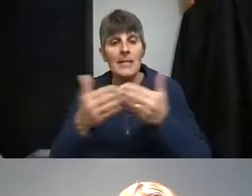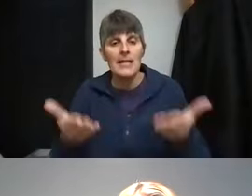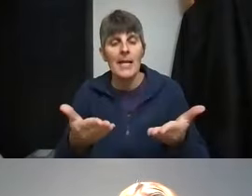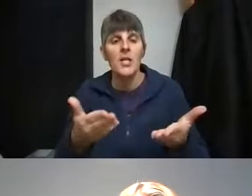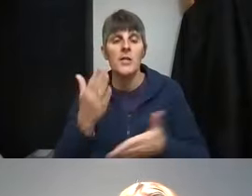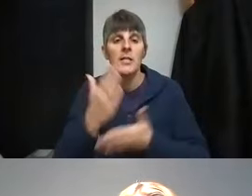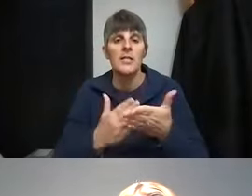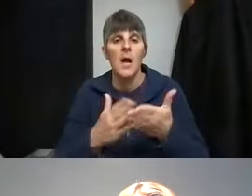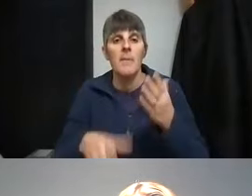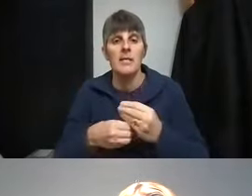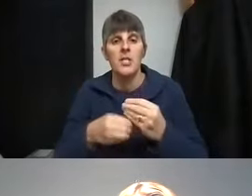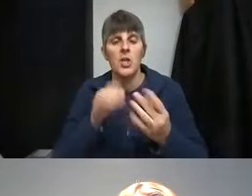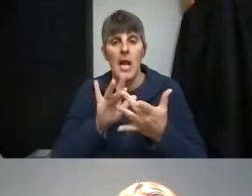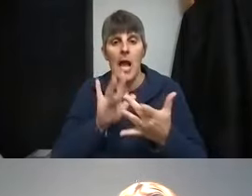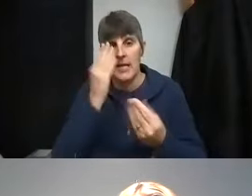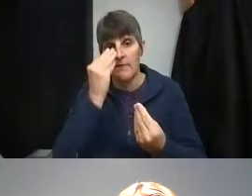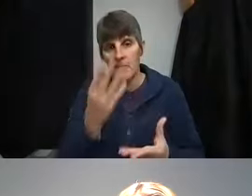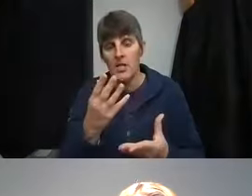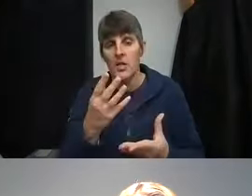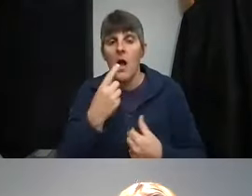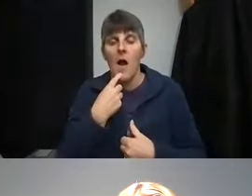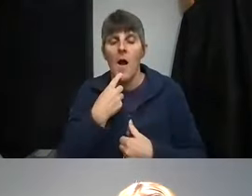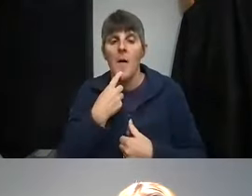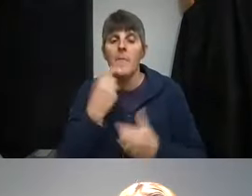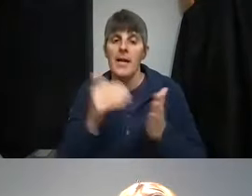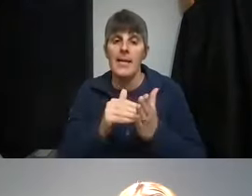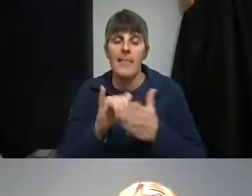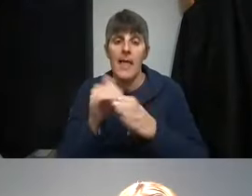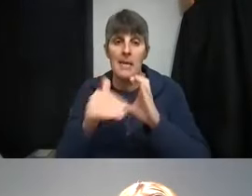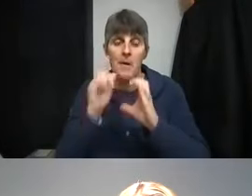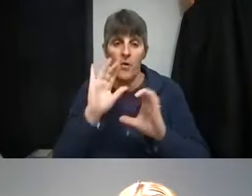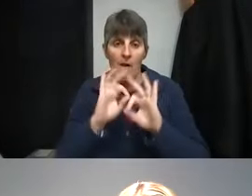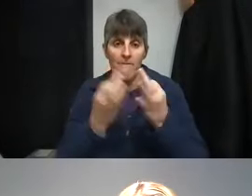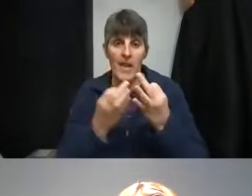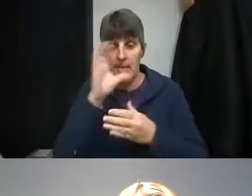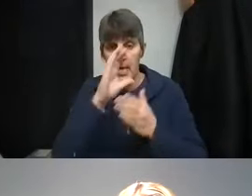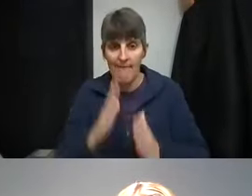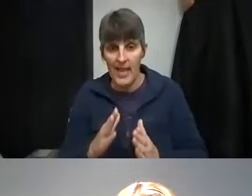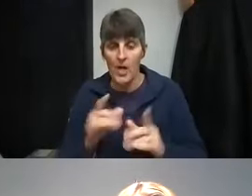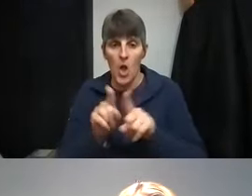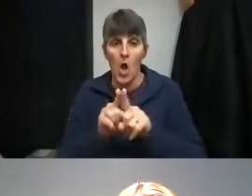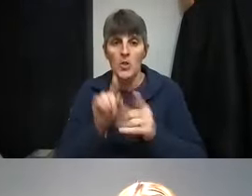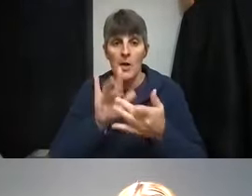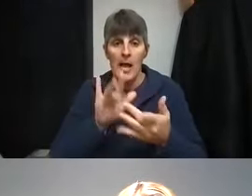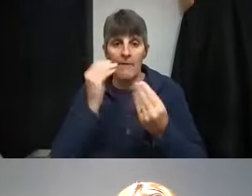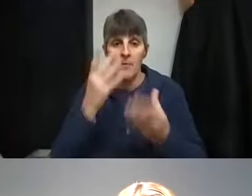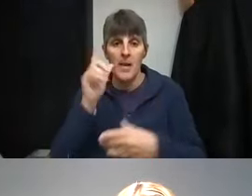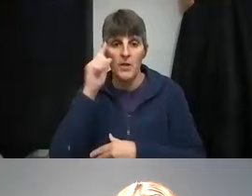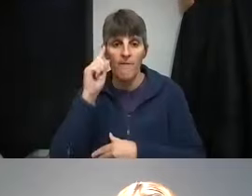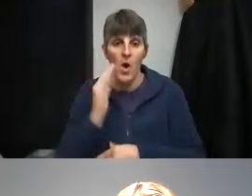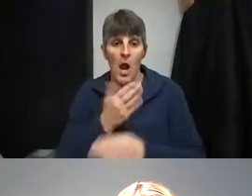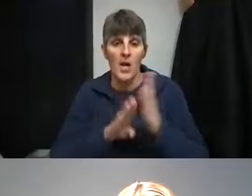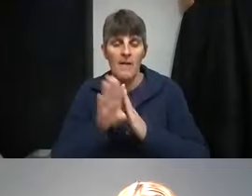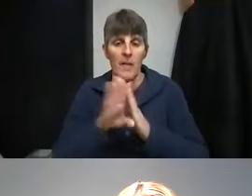some additional contact information. Again, that email for our family navigators, as well as contact information for our